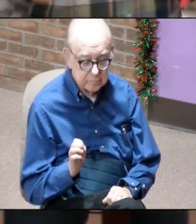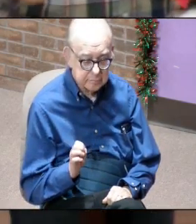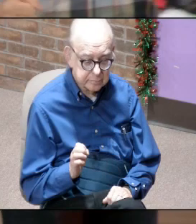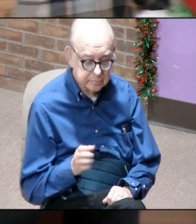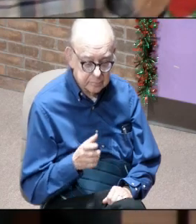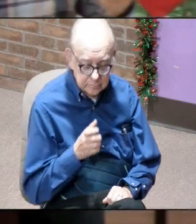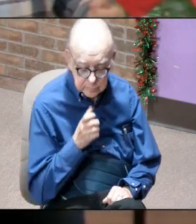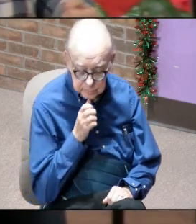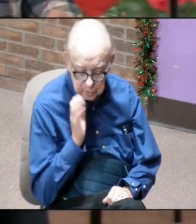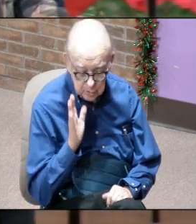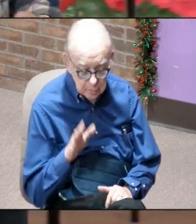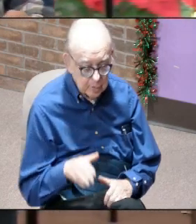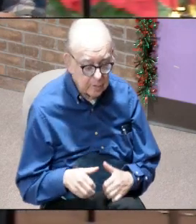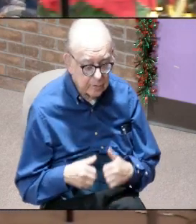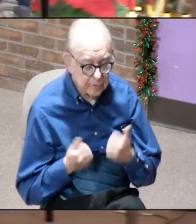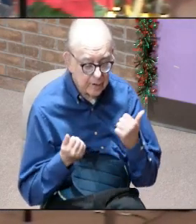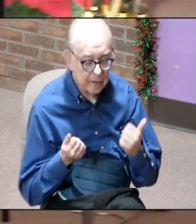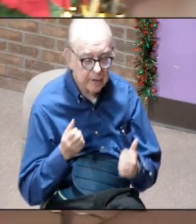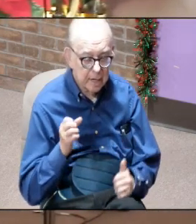who's going to survive.